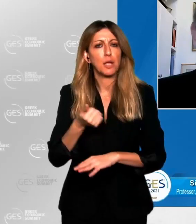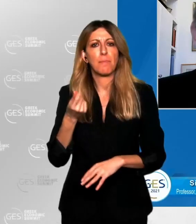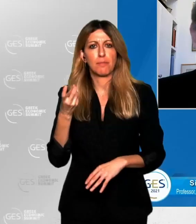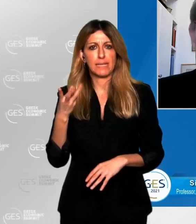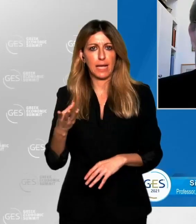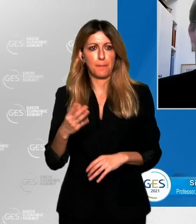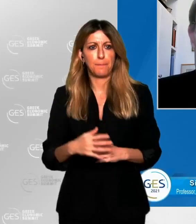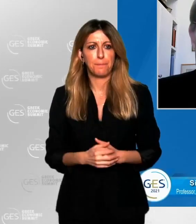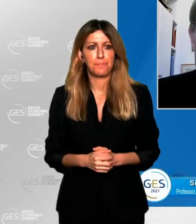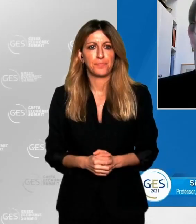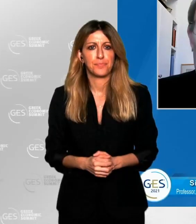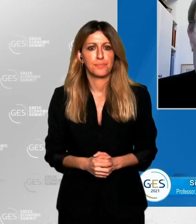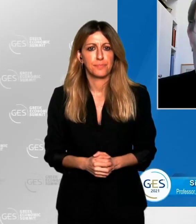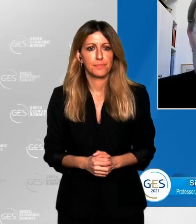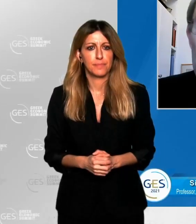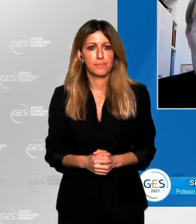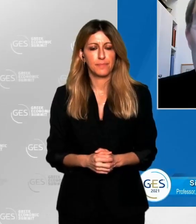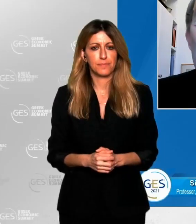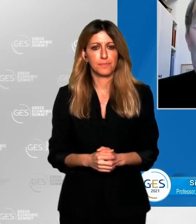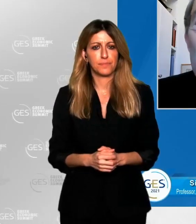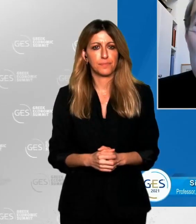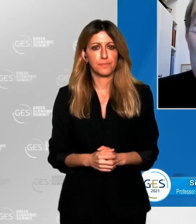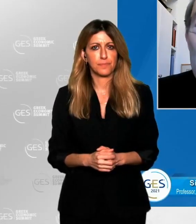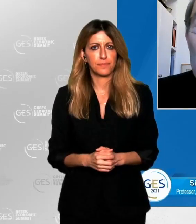in the provision of social services where there's social interaction.